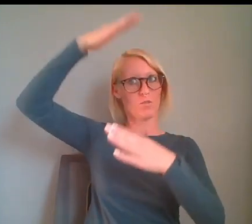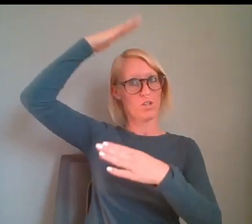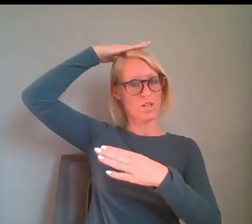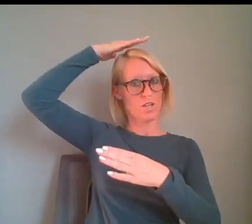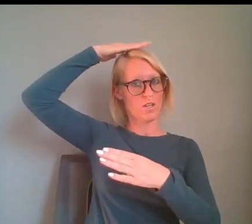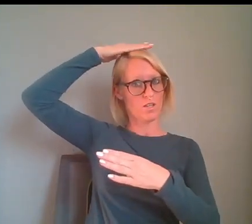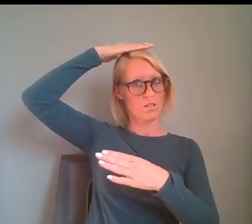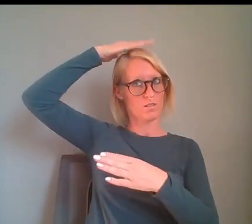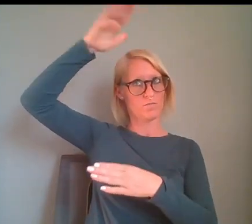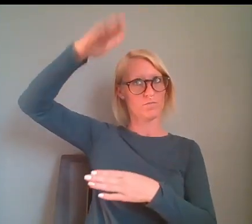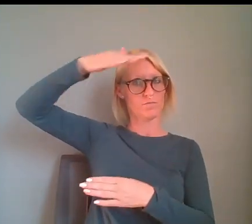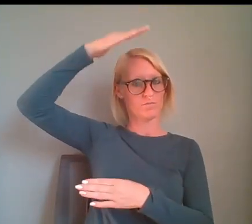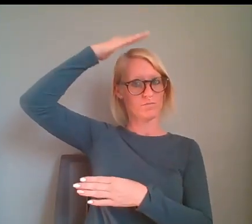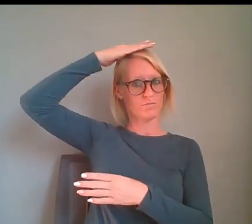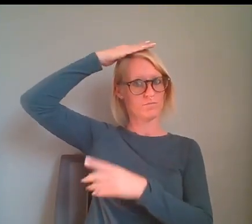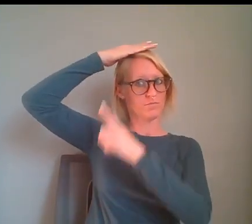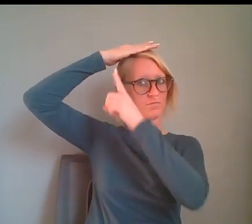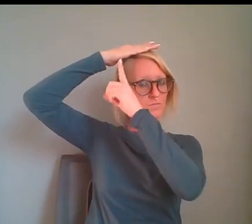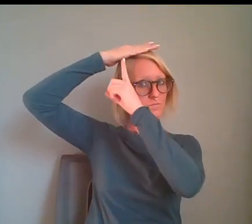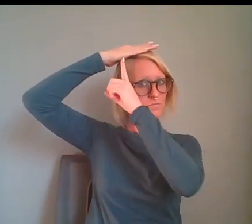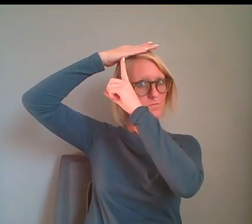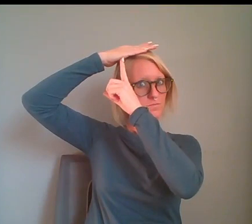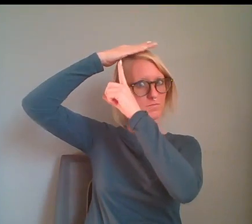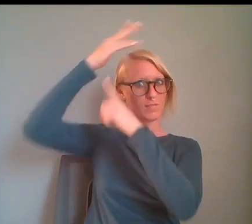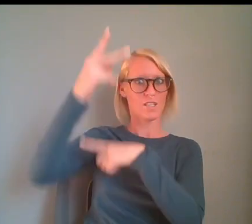your hand up here. Check it out.